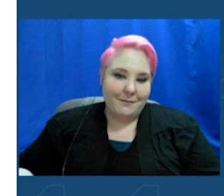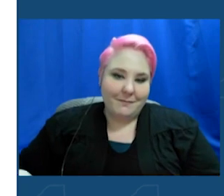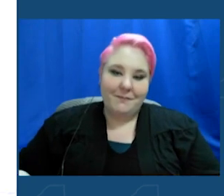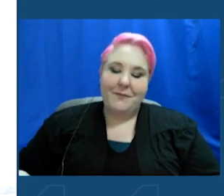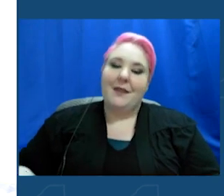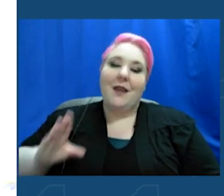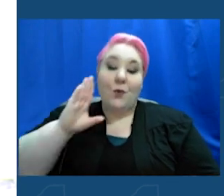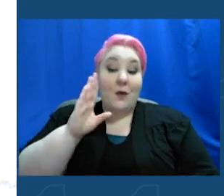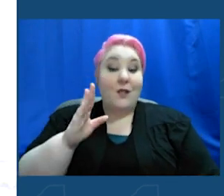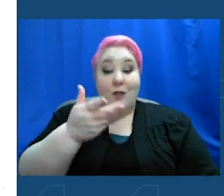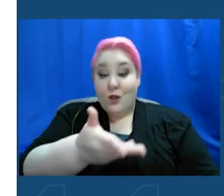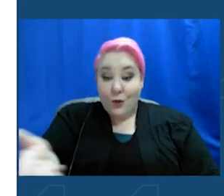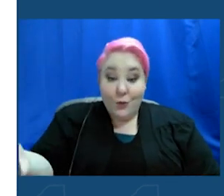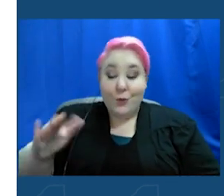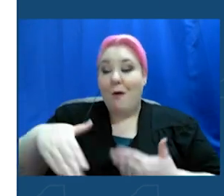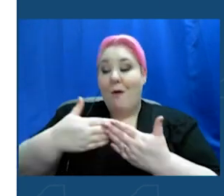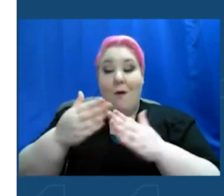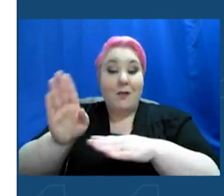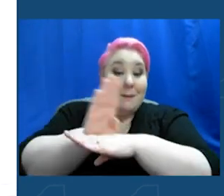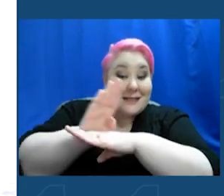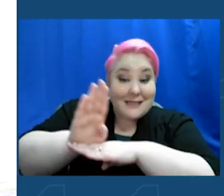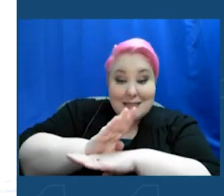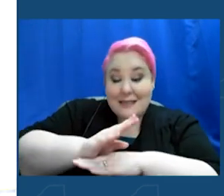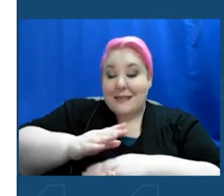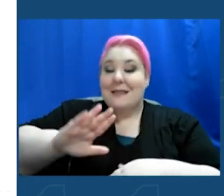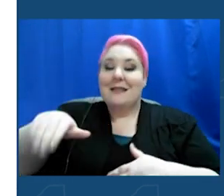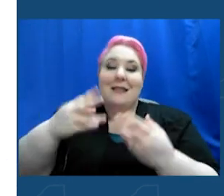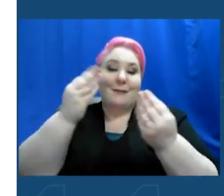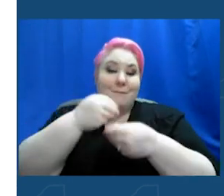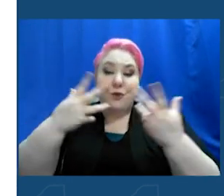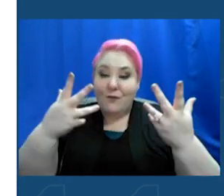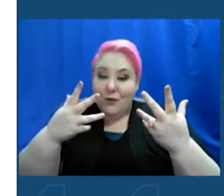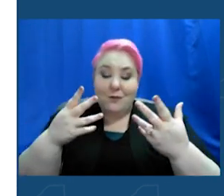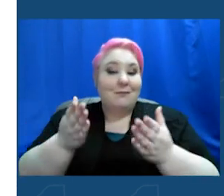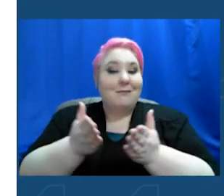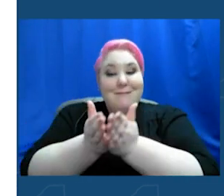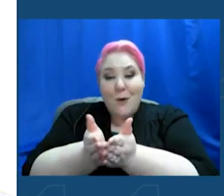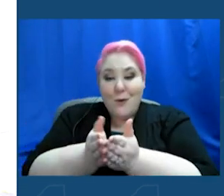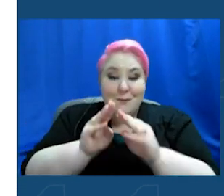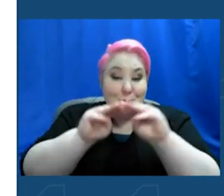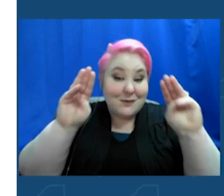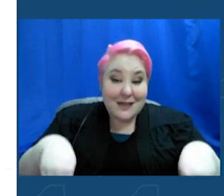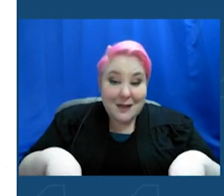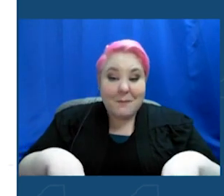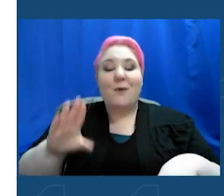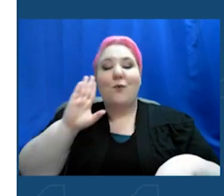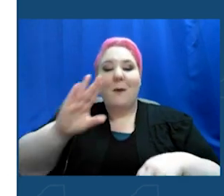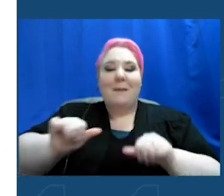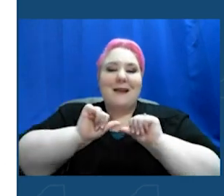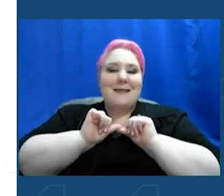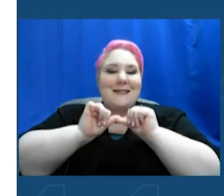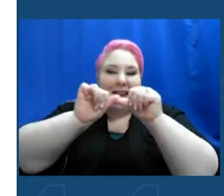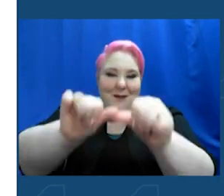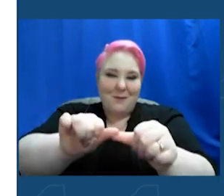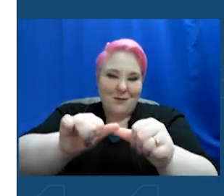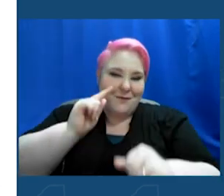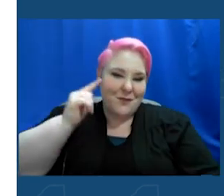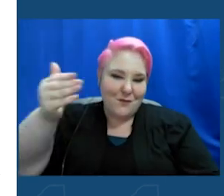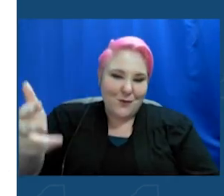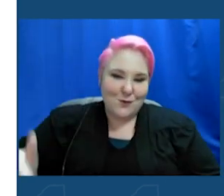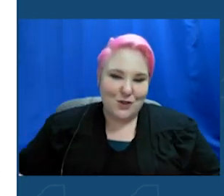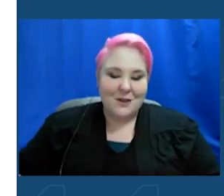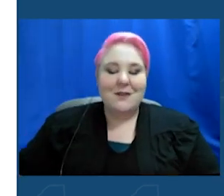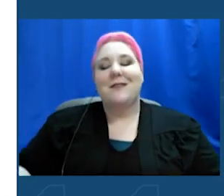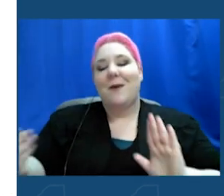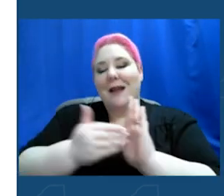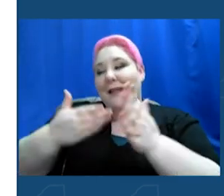you and all the businesses that are behind you in this beautiful boat museum sustainable for the future. So once again, I want to thank the